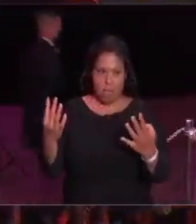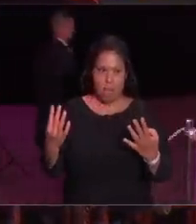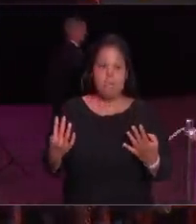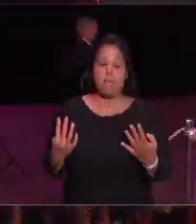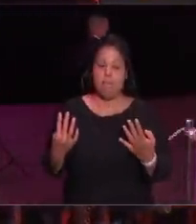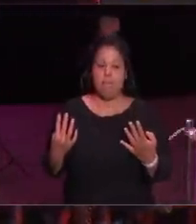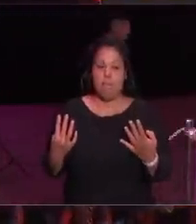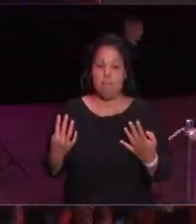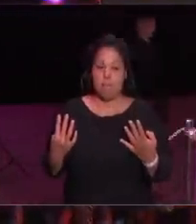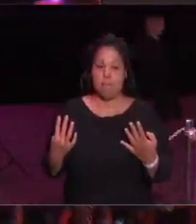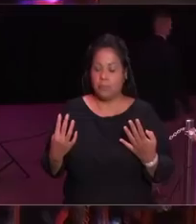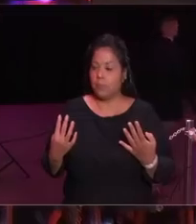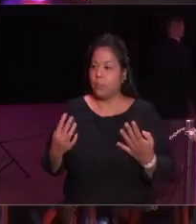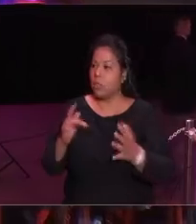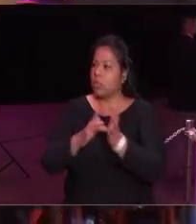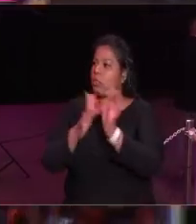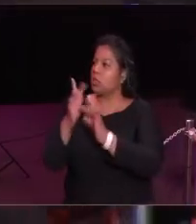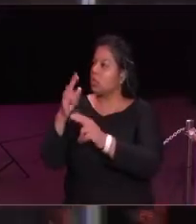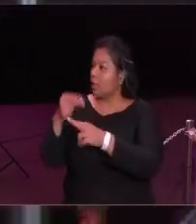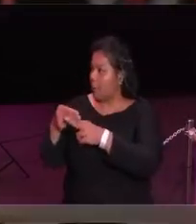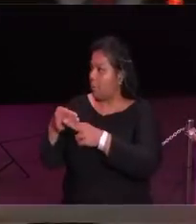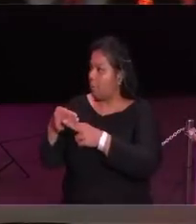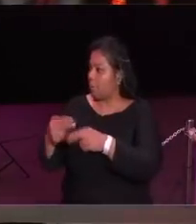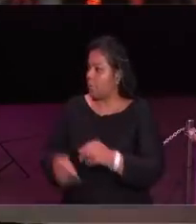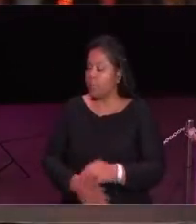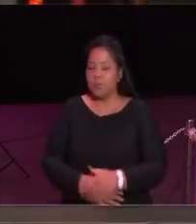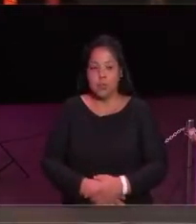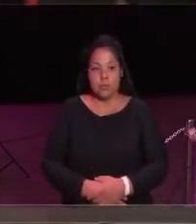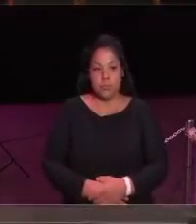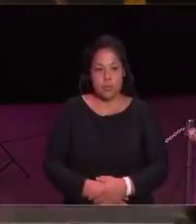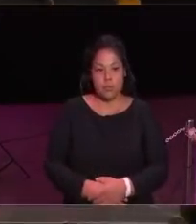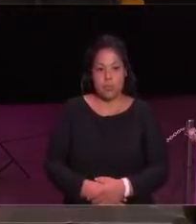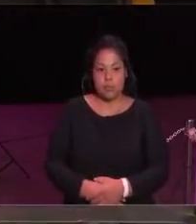Come, in Jesus' name.